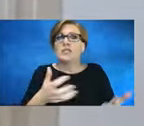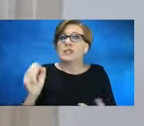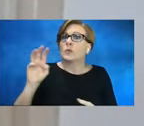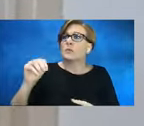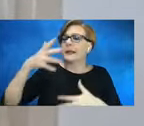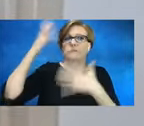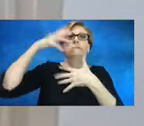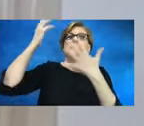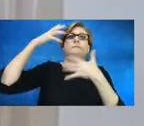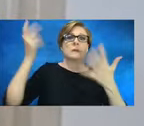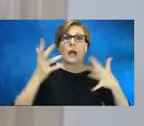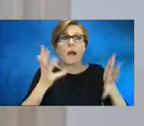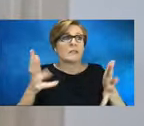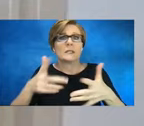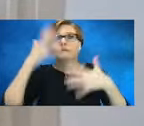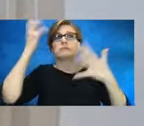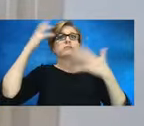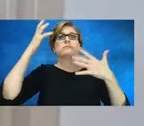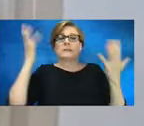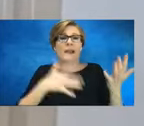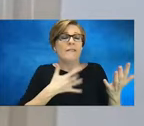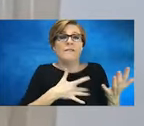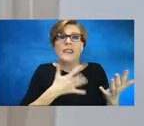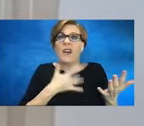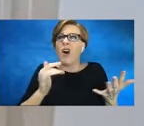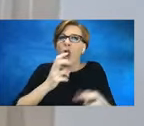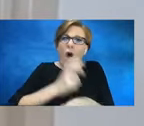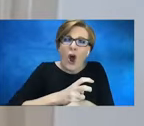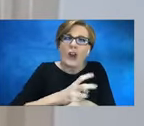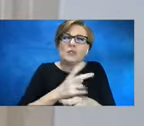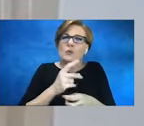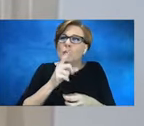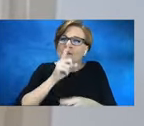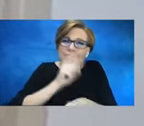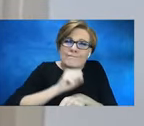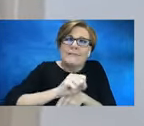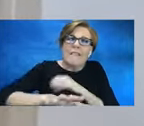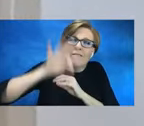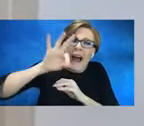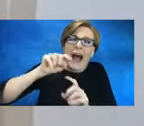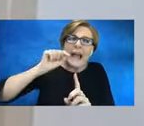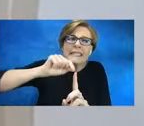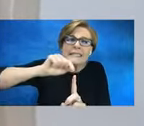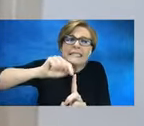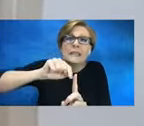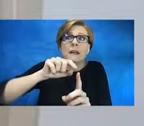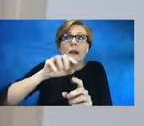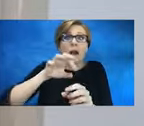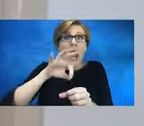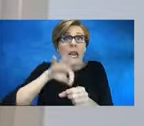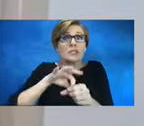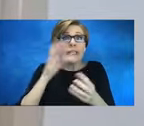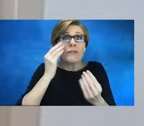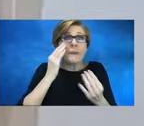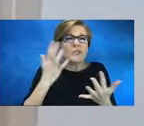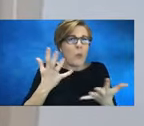as conversations within our community, is that it's becoming more and more difficult to determine what election information is accurate